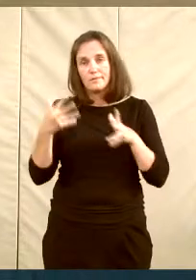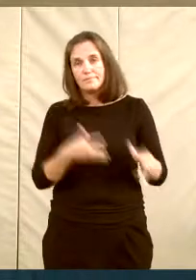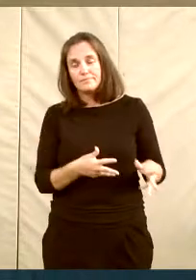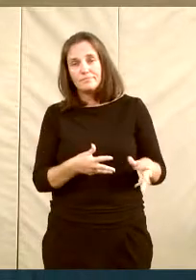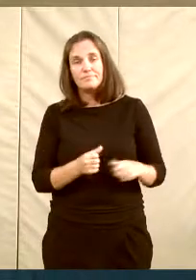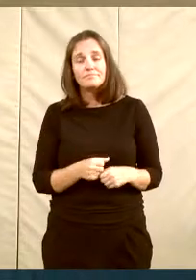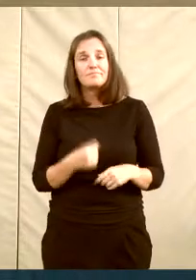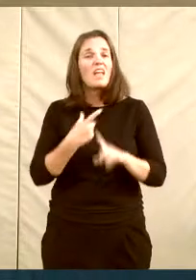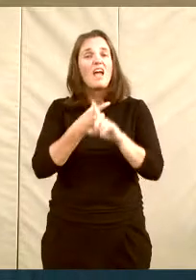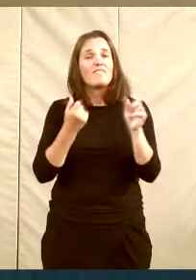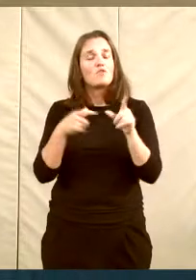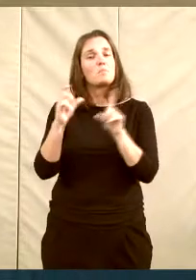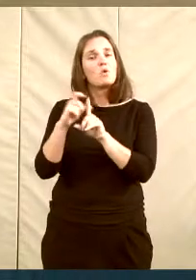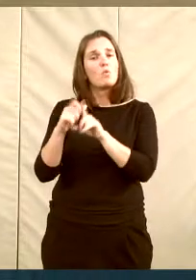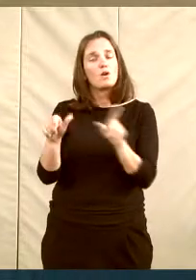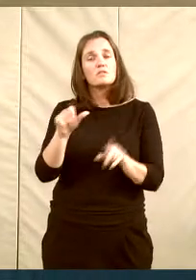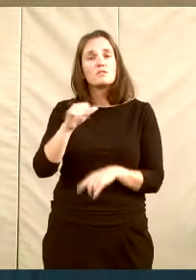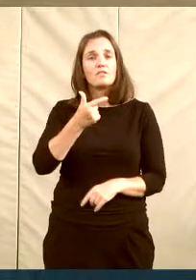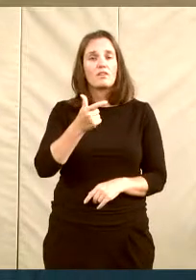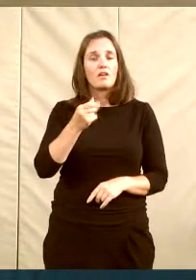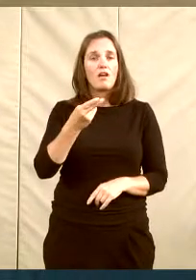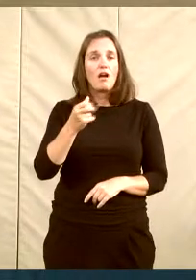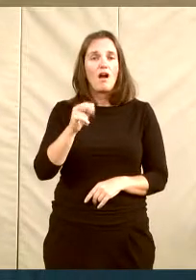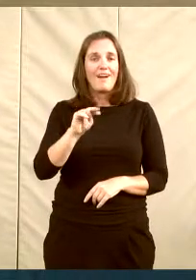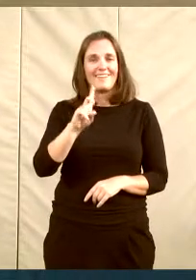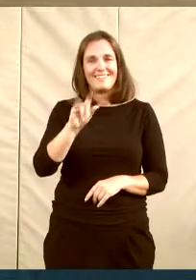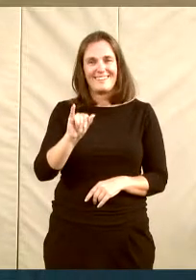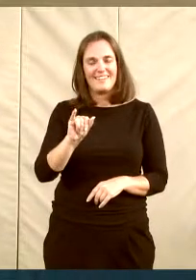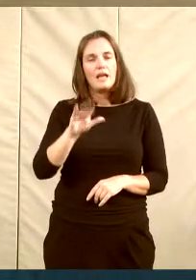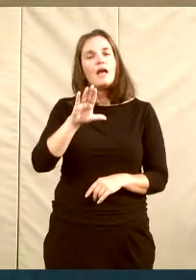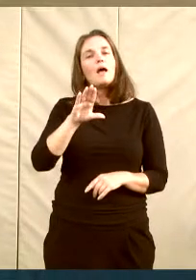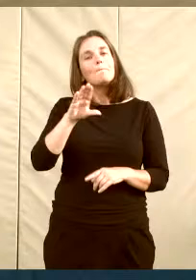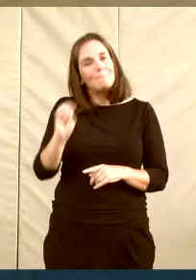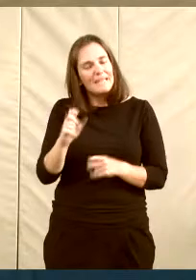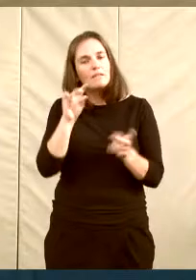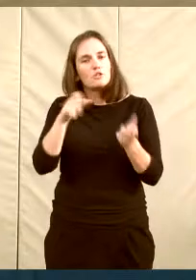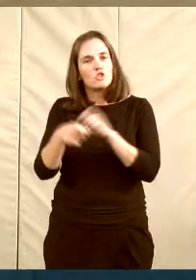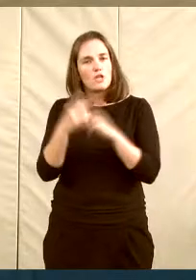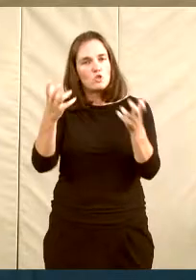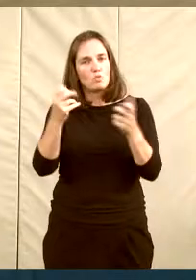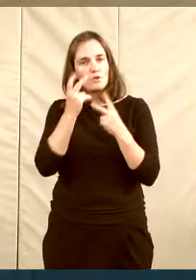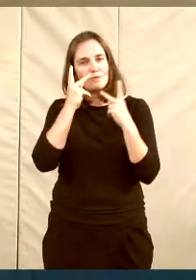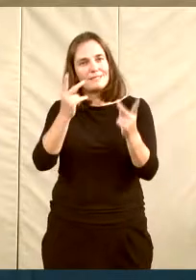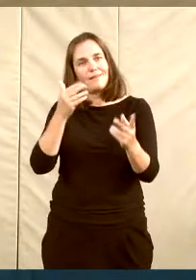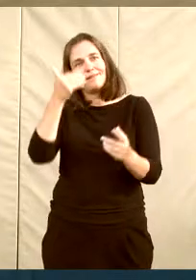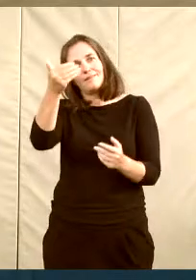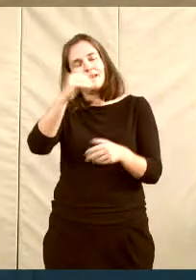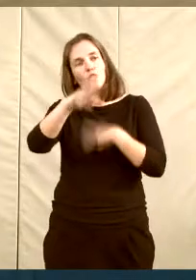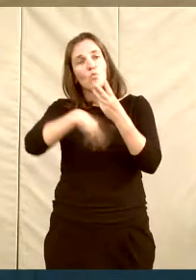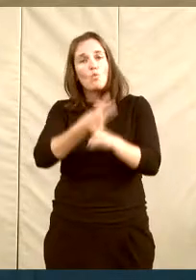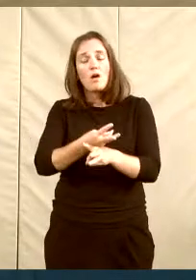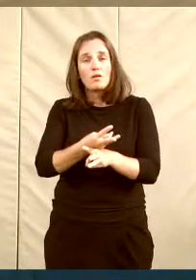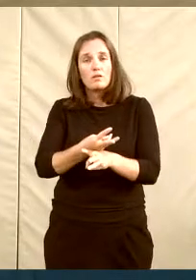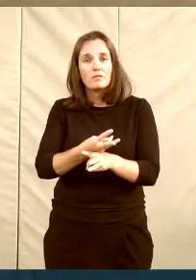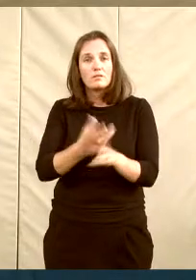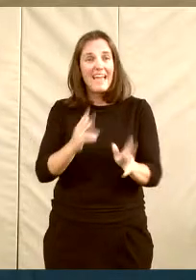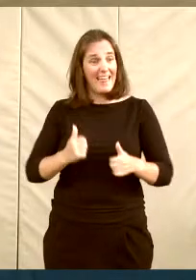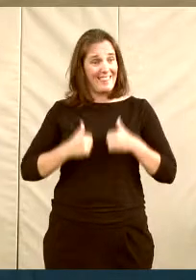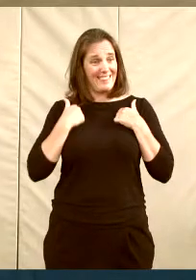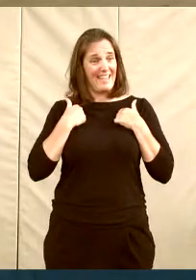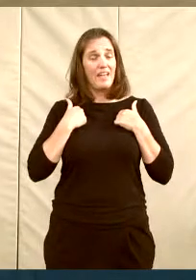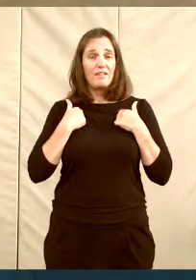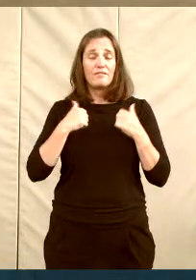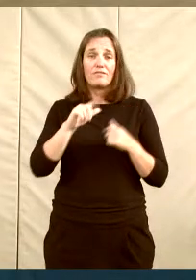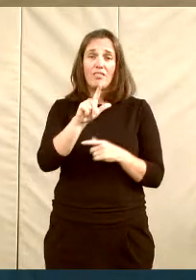of Mahatma Gandhi, be the change that you wish to see in the world. Remember to live a life that you can be proud of, one